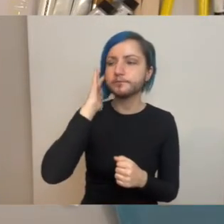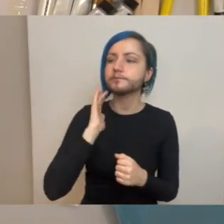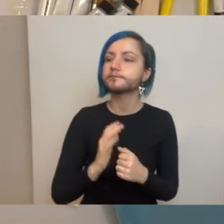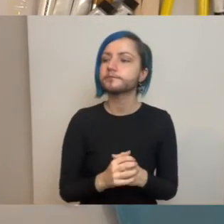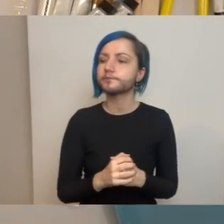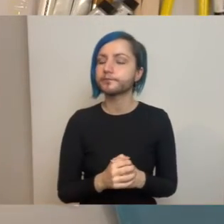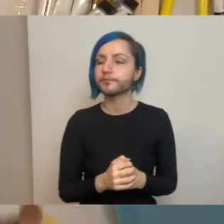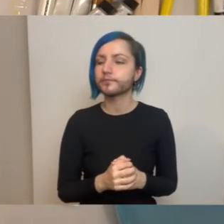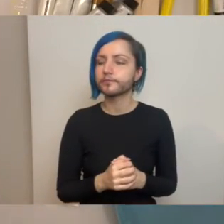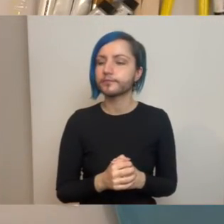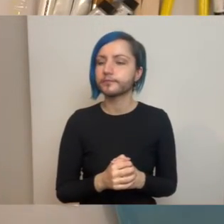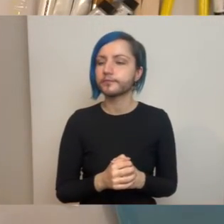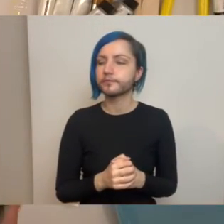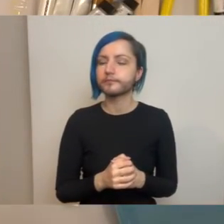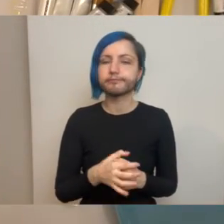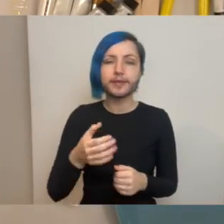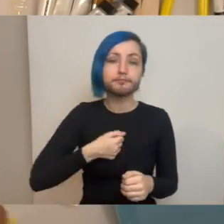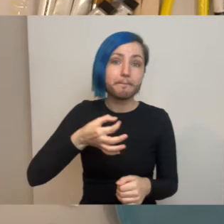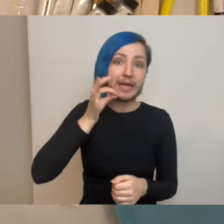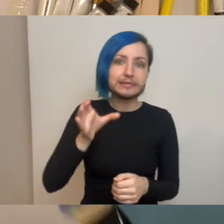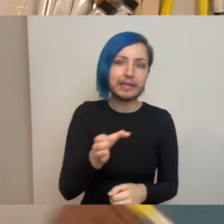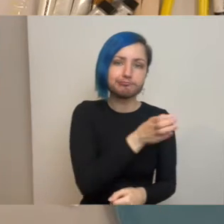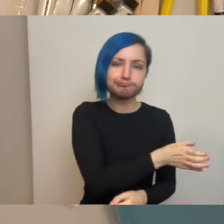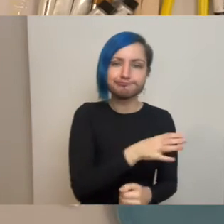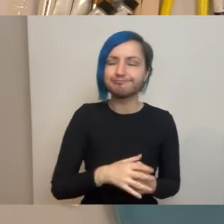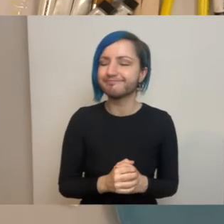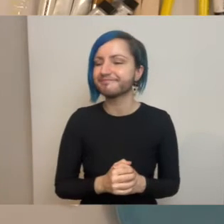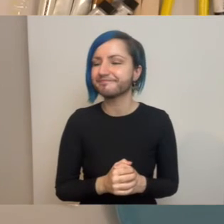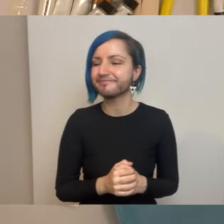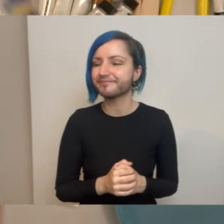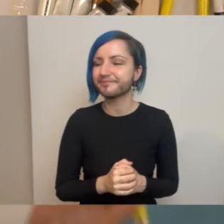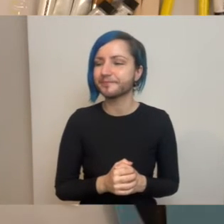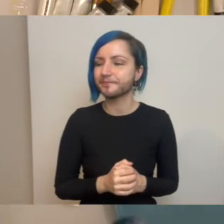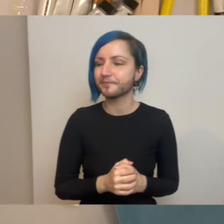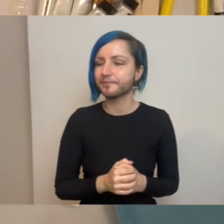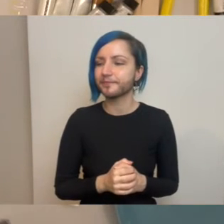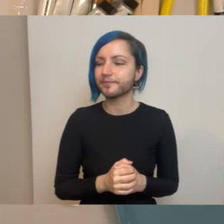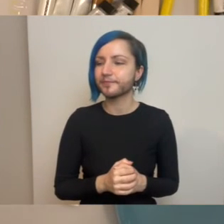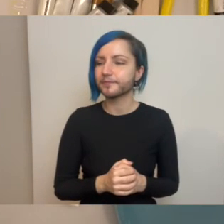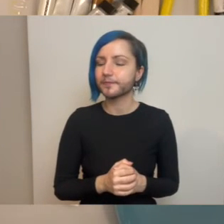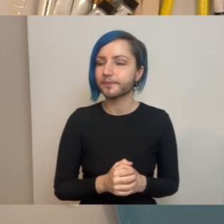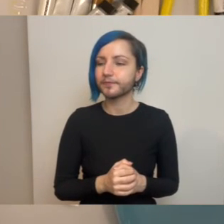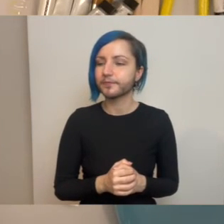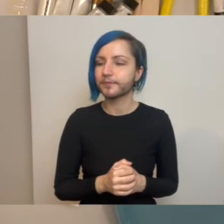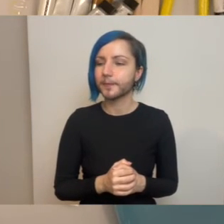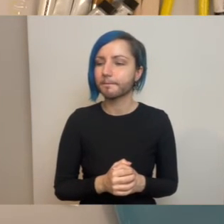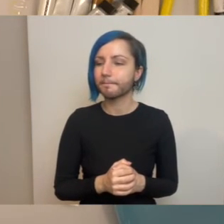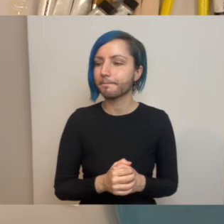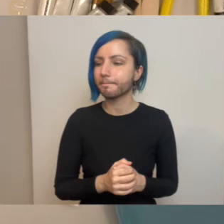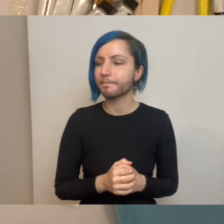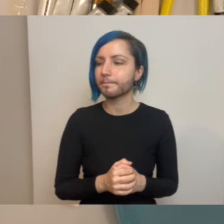But it doesn't matter what paper you've got. As long as you keep your brush quite wet, it just means that you can kind of